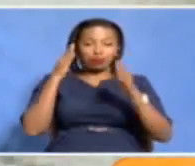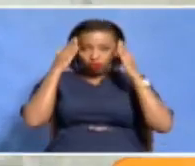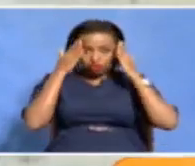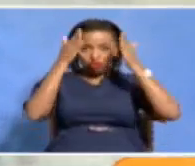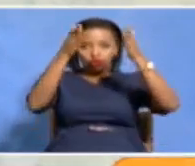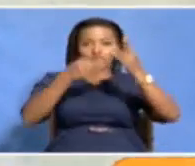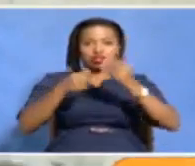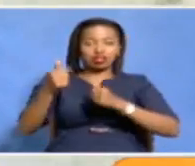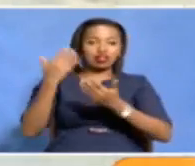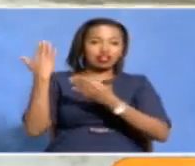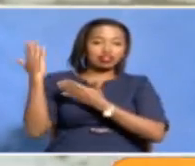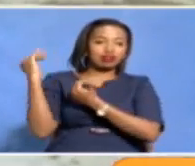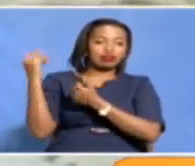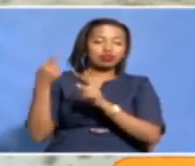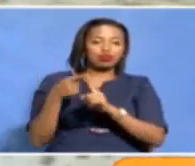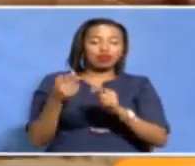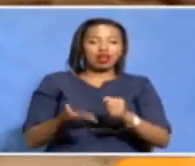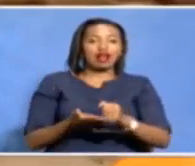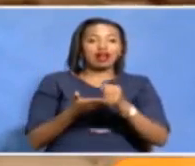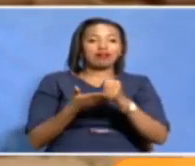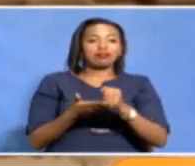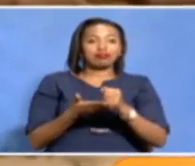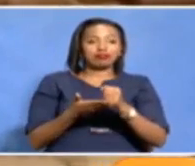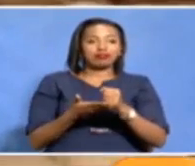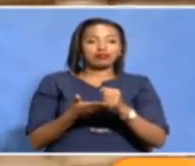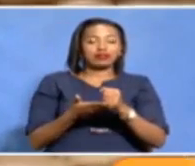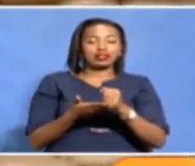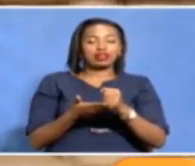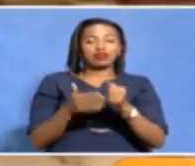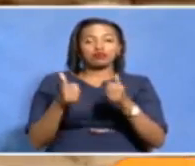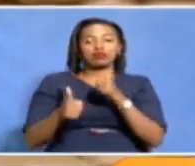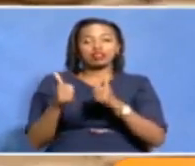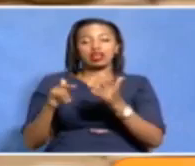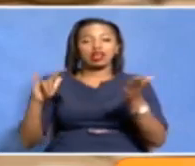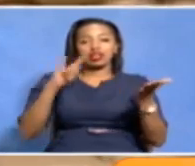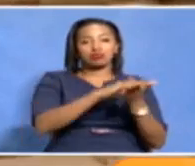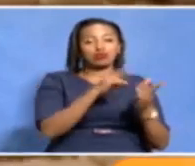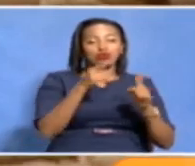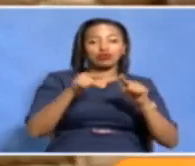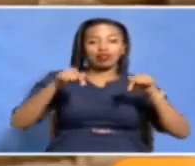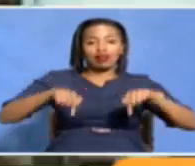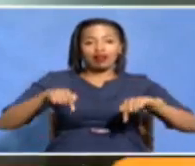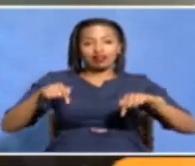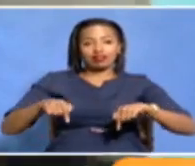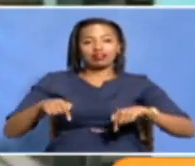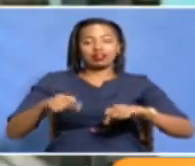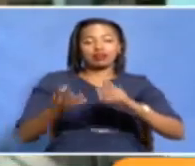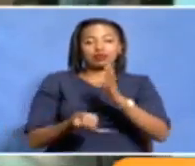the mill turn its fortune from the current low production and debt.